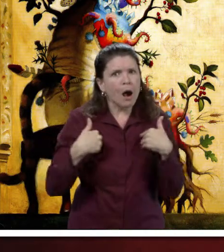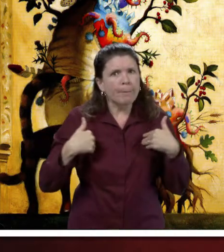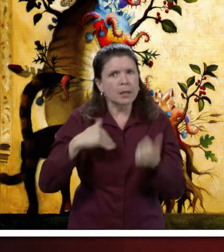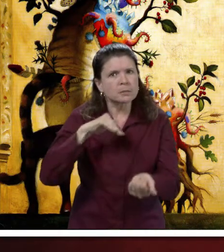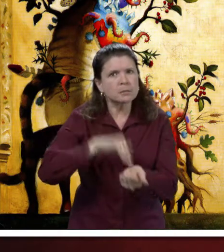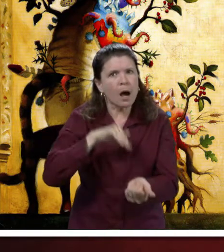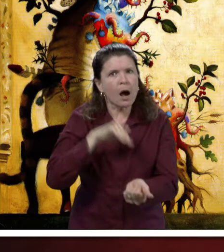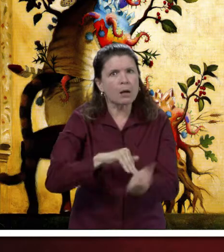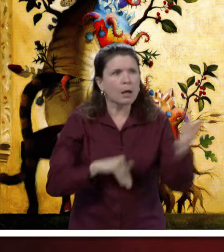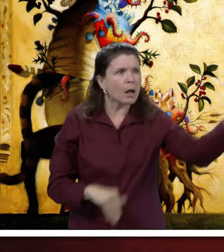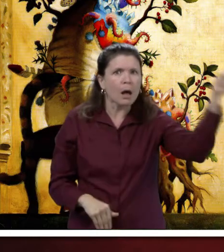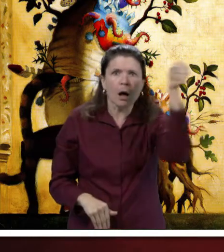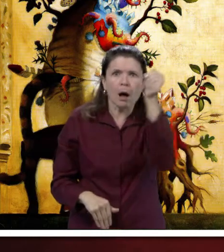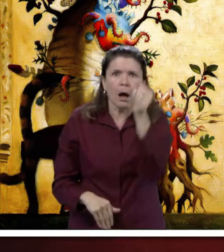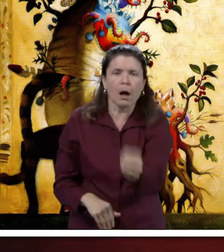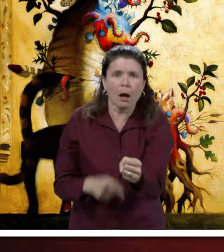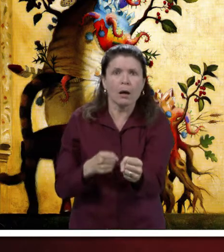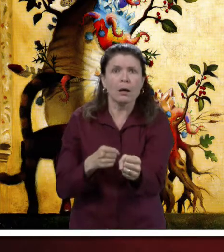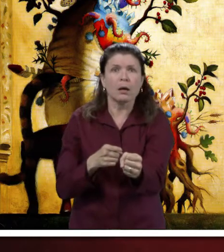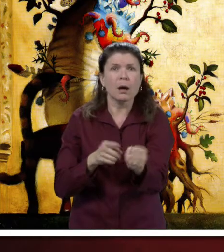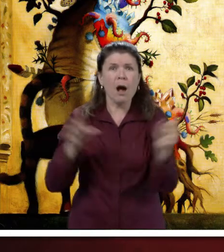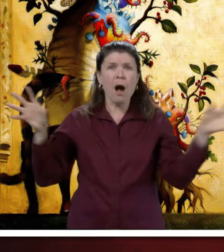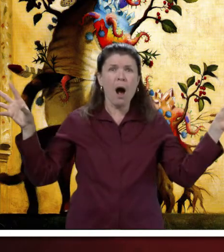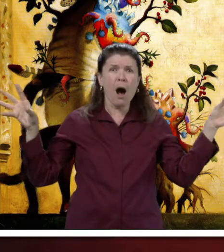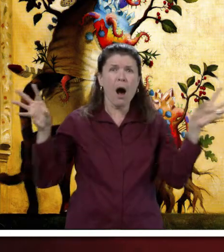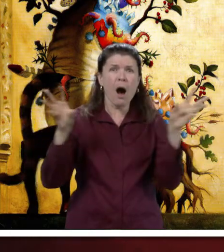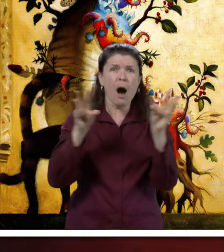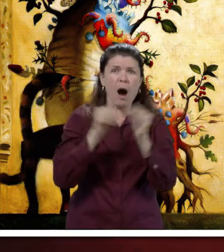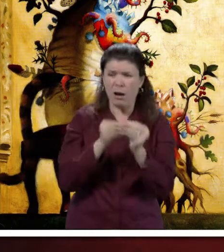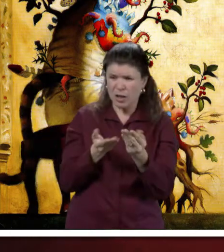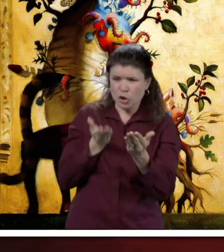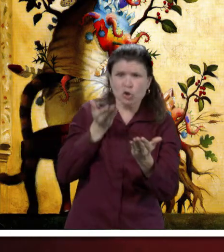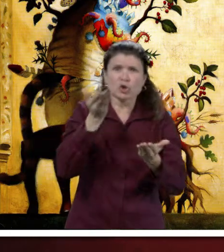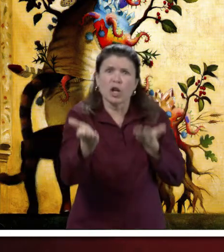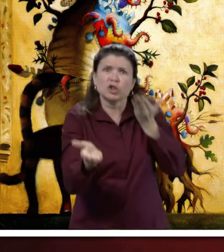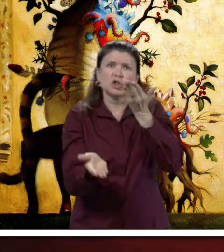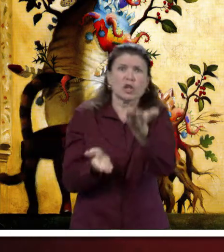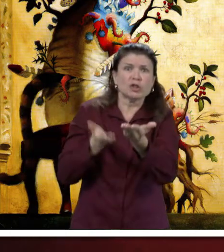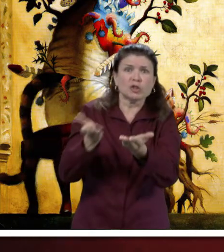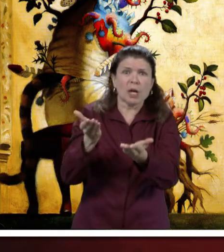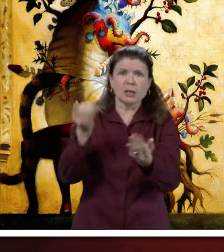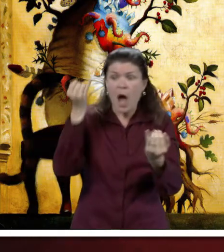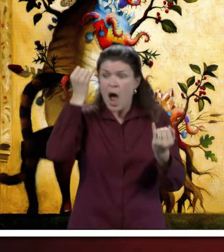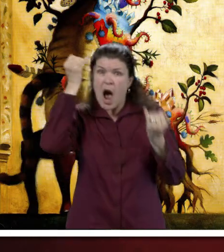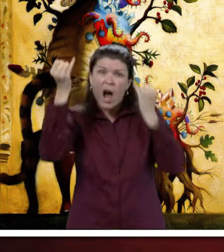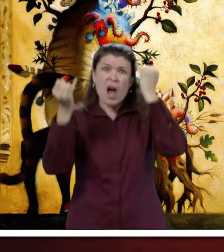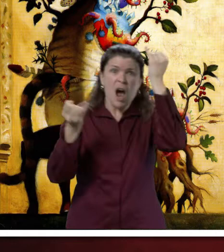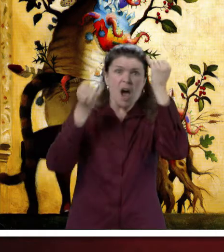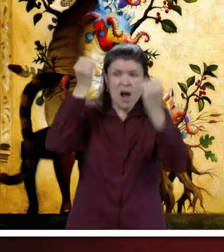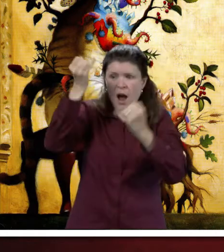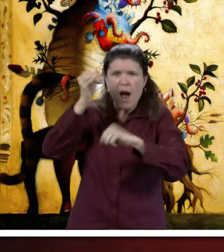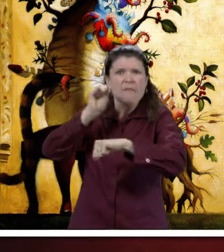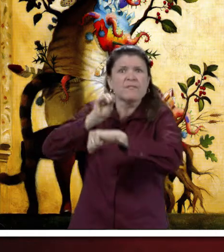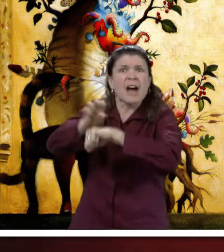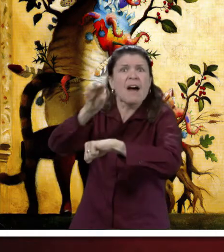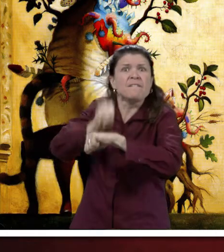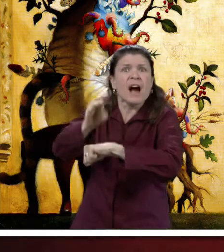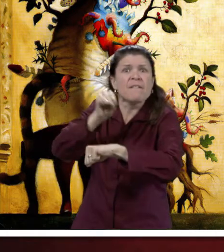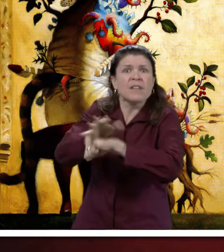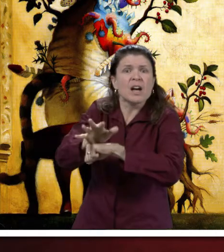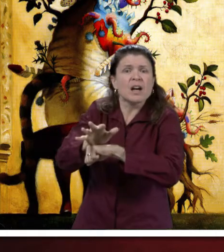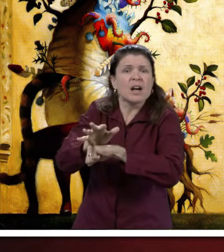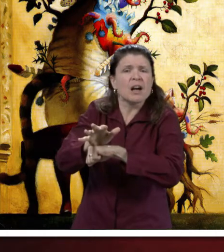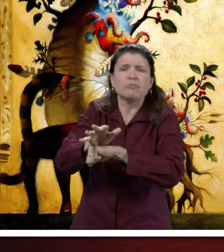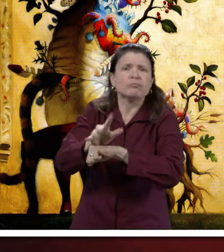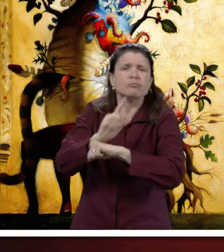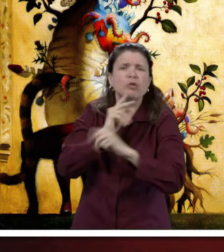hard to even recognize her. She sprouted roots and berries and crystals and feathers and a